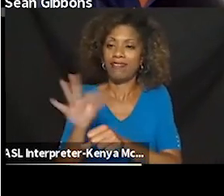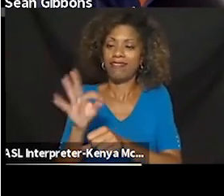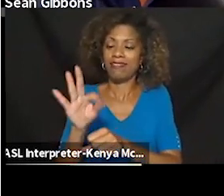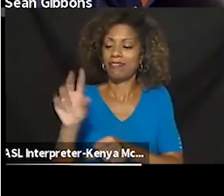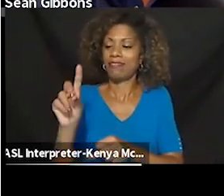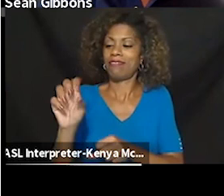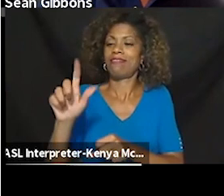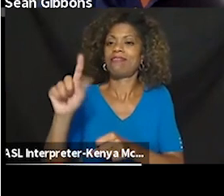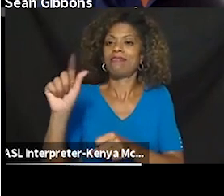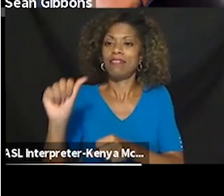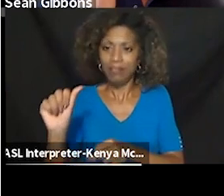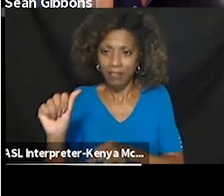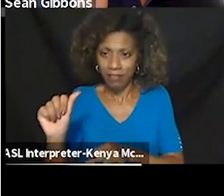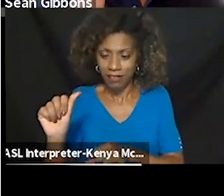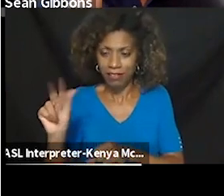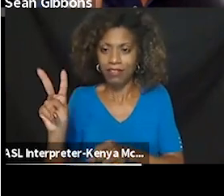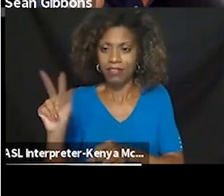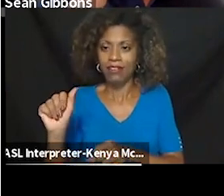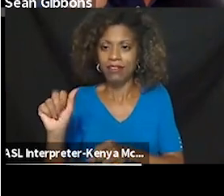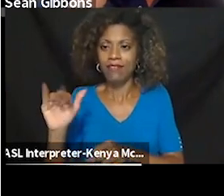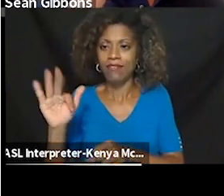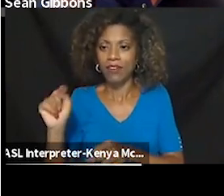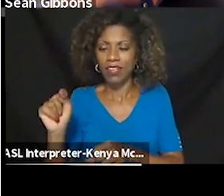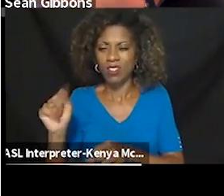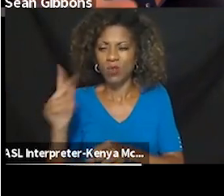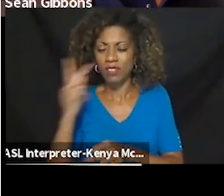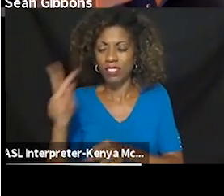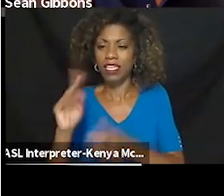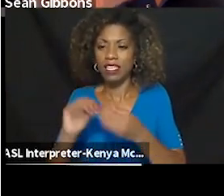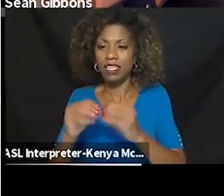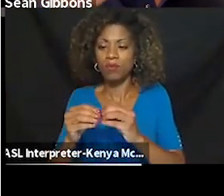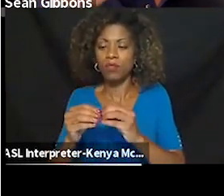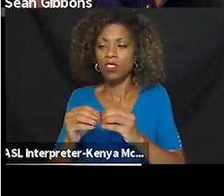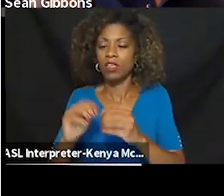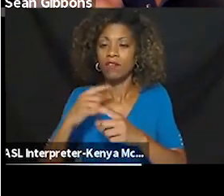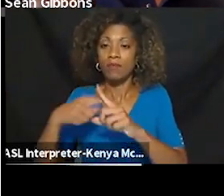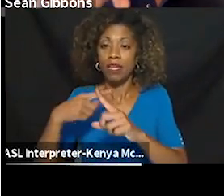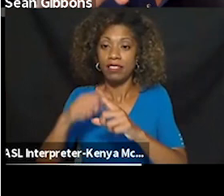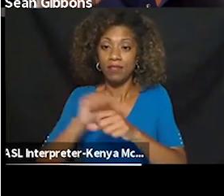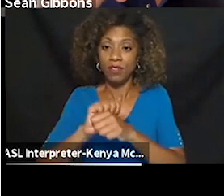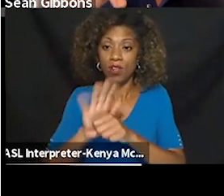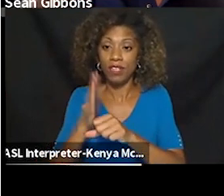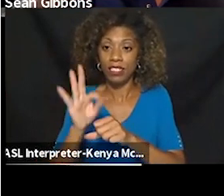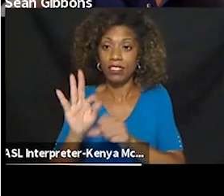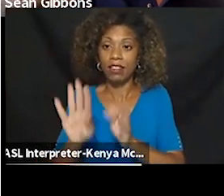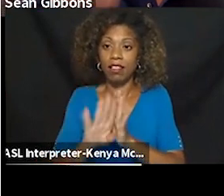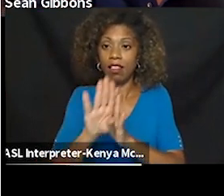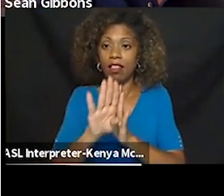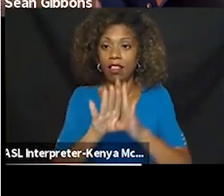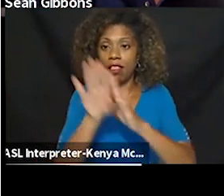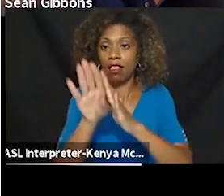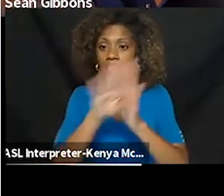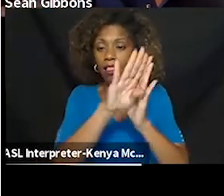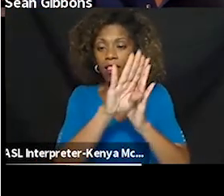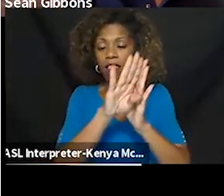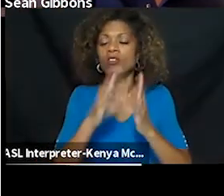New England, really across the country. We've seen spikes everywhere. What's the one thing you wish people would take away from this conversation as we move into this